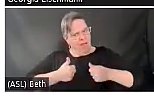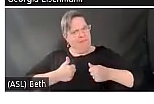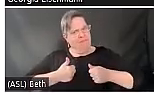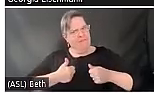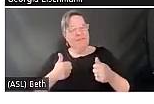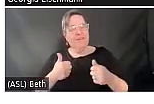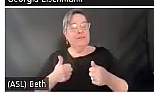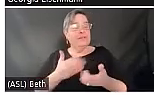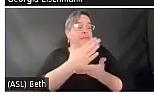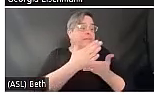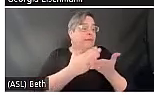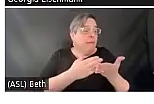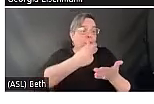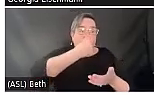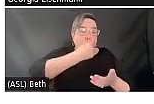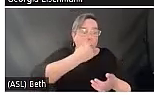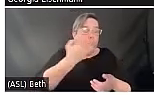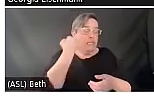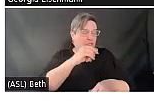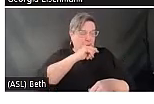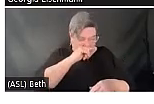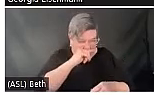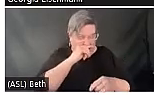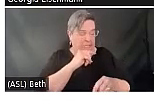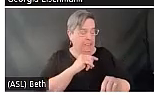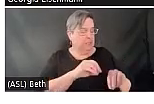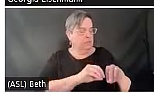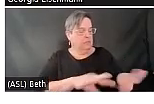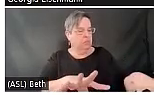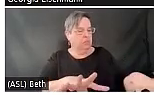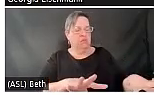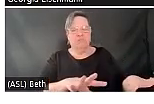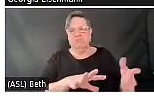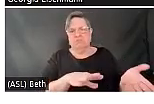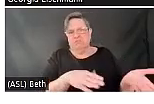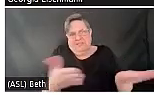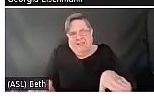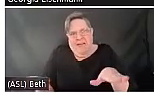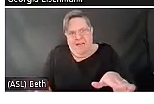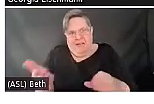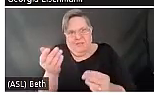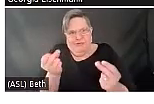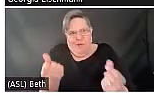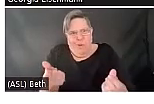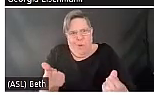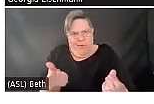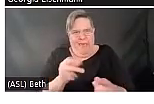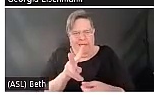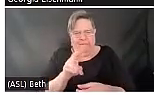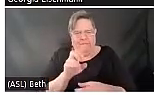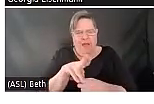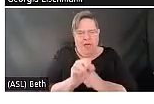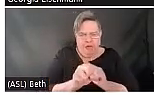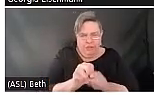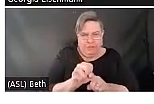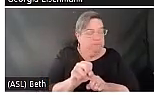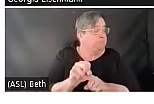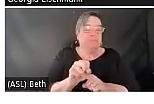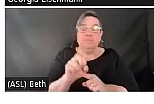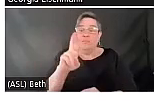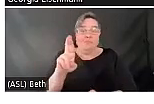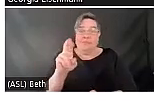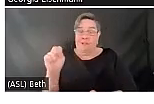on a countertop, and it's one of our other viruses that are very common in the body, they tend to die very quickly on